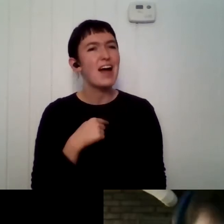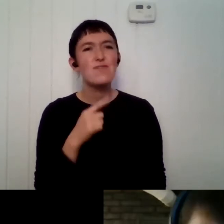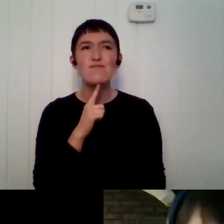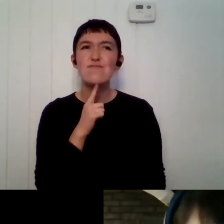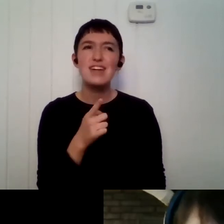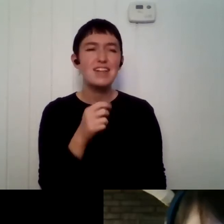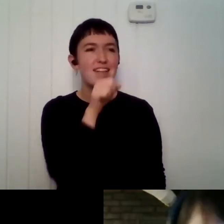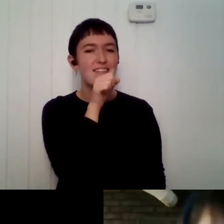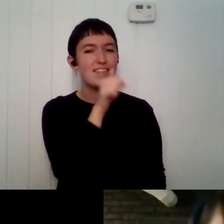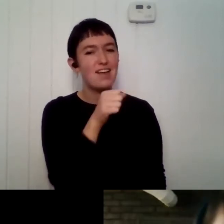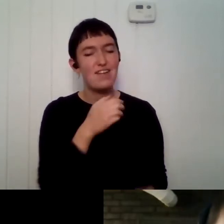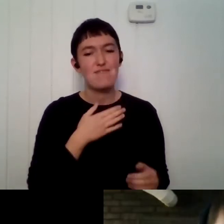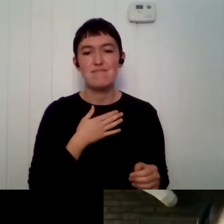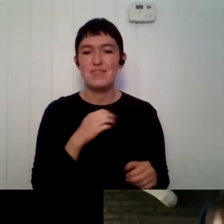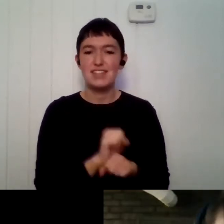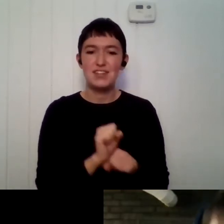enough time.